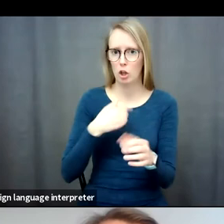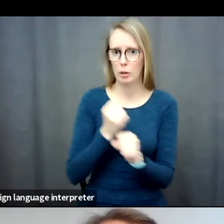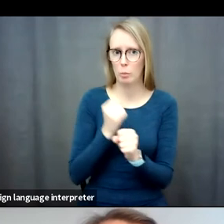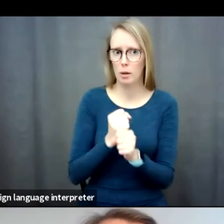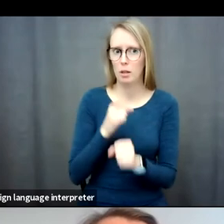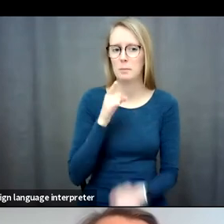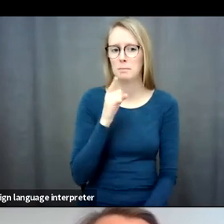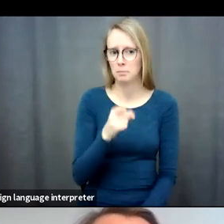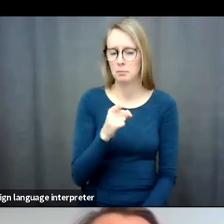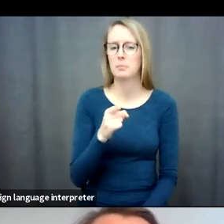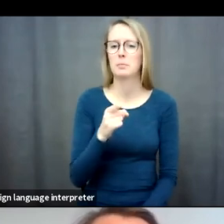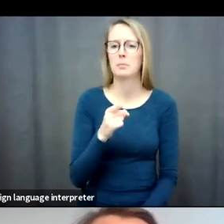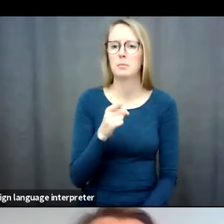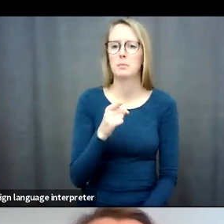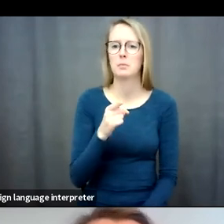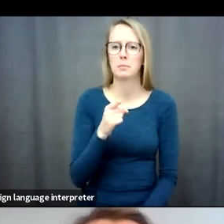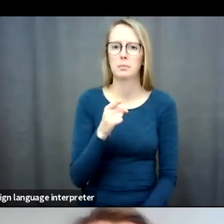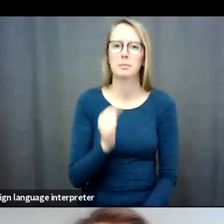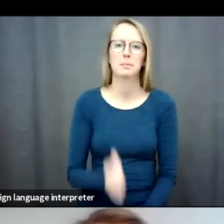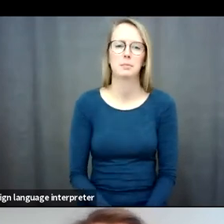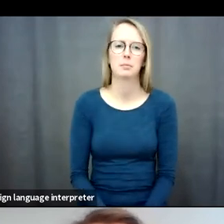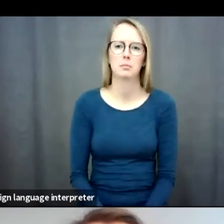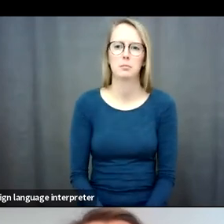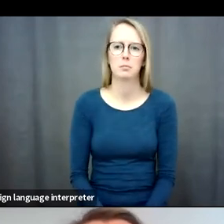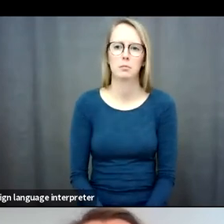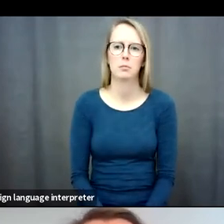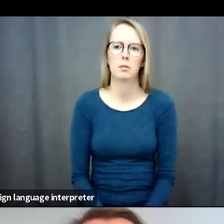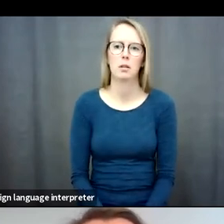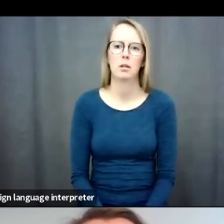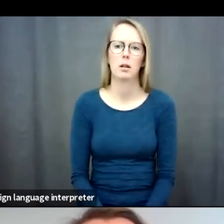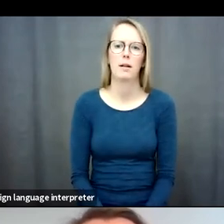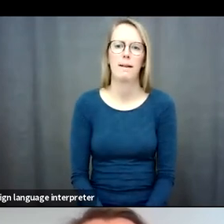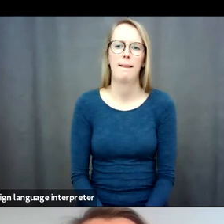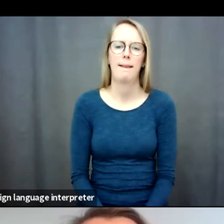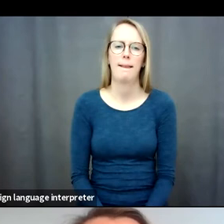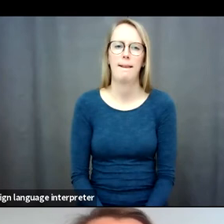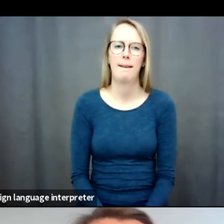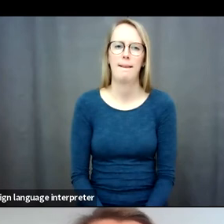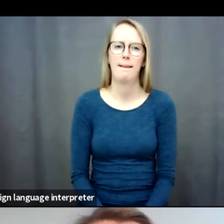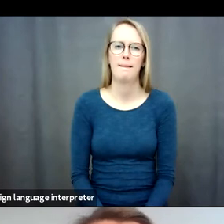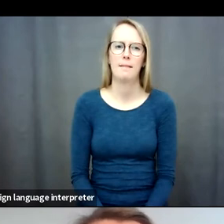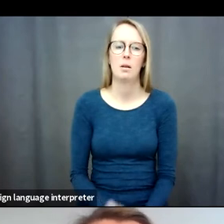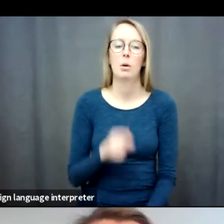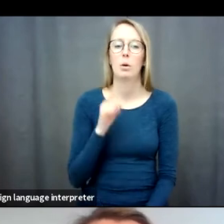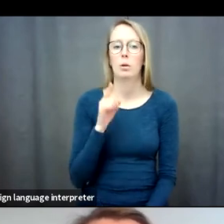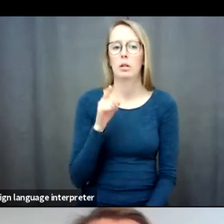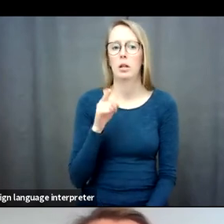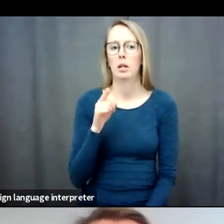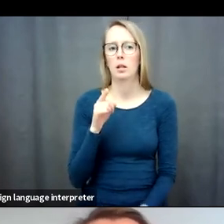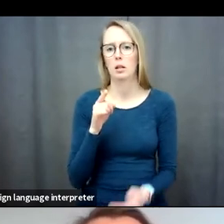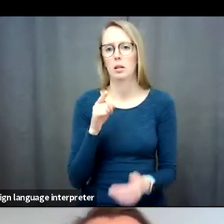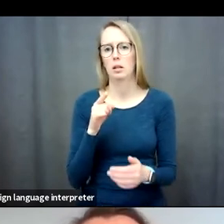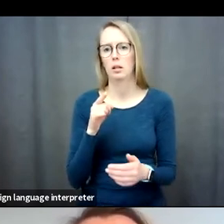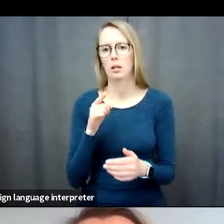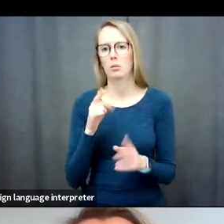are traumatic stress, violence, and suicide prevention. But as I said, it's embedded in the overall